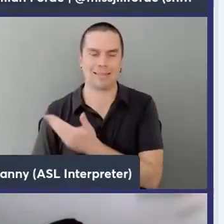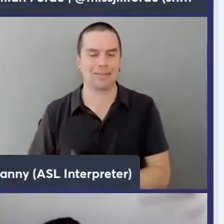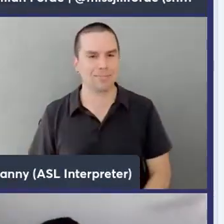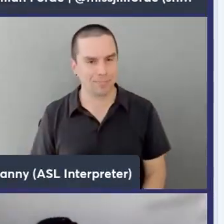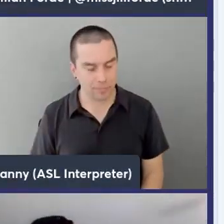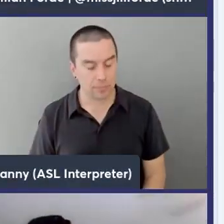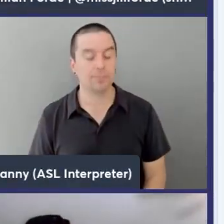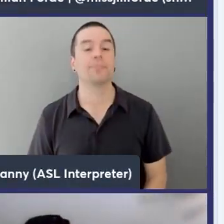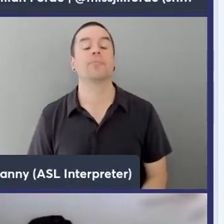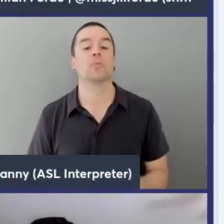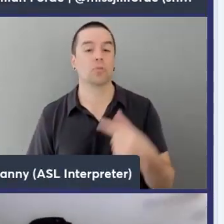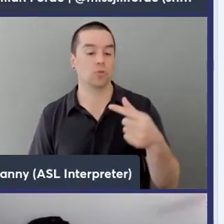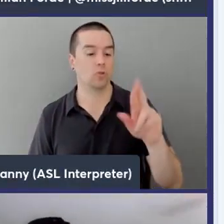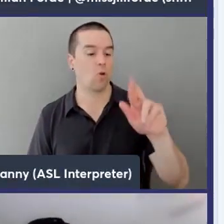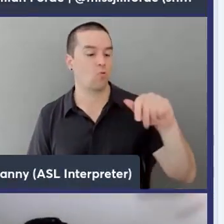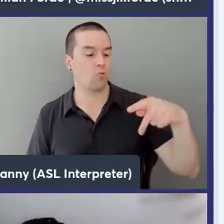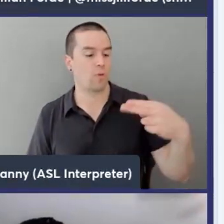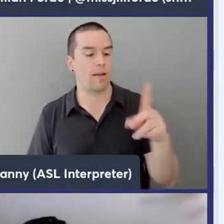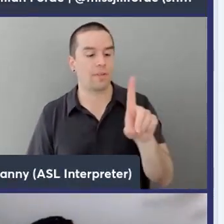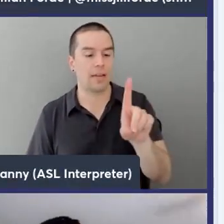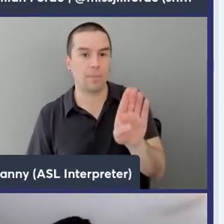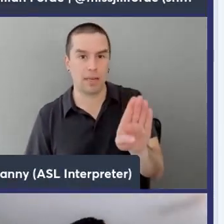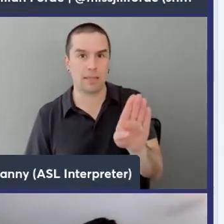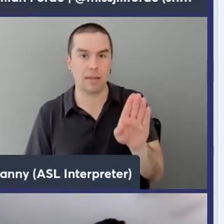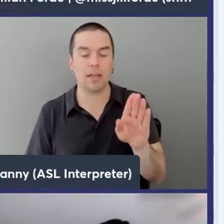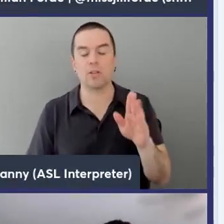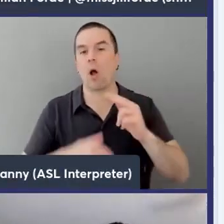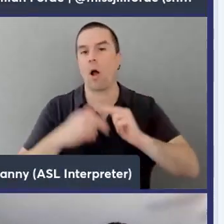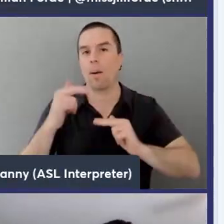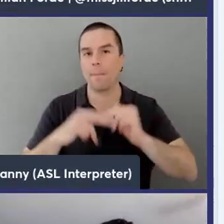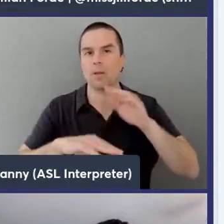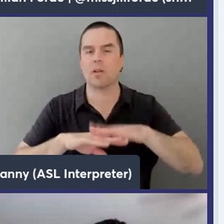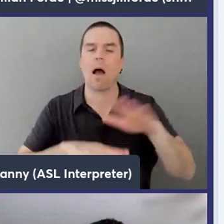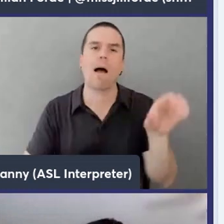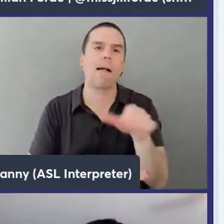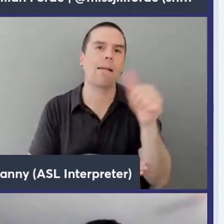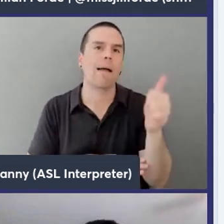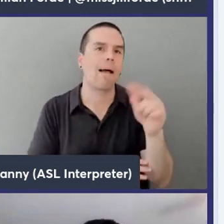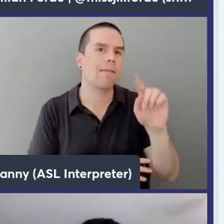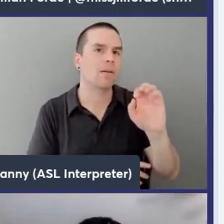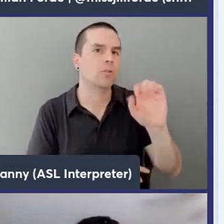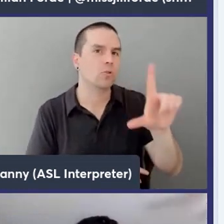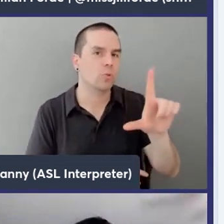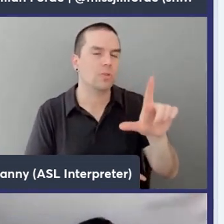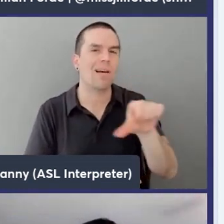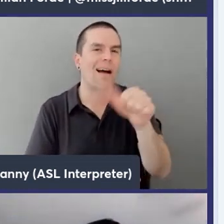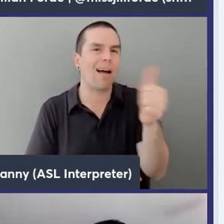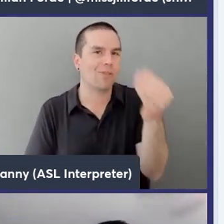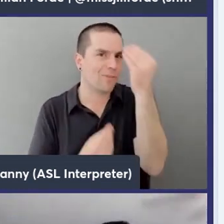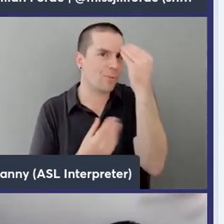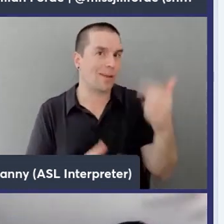databases, there's kind of a fundamentally built on some other tooling and information that we have. But one of